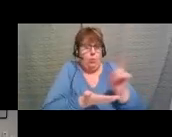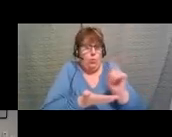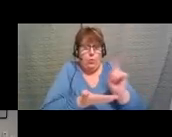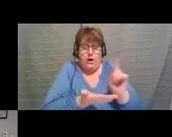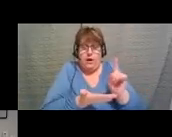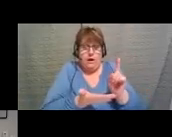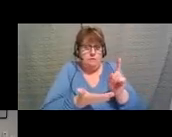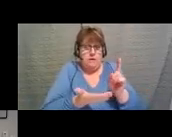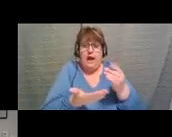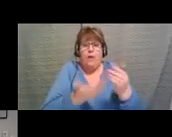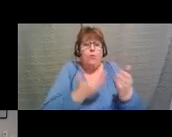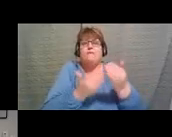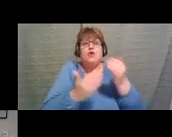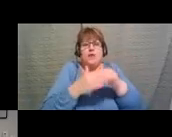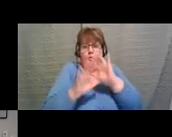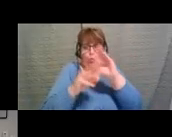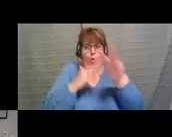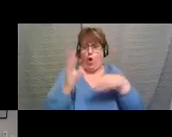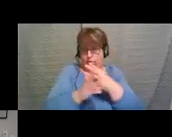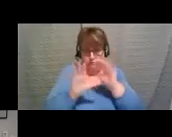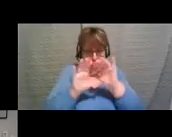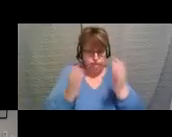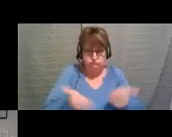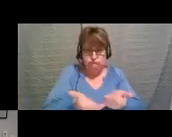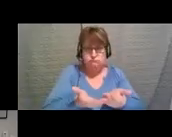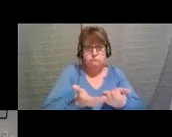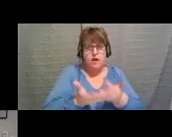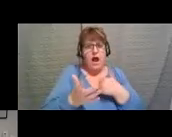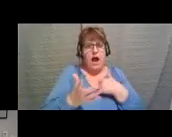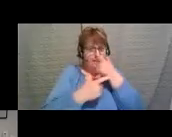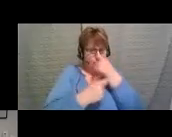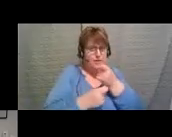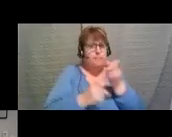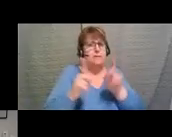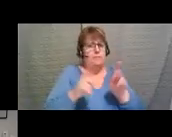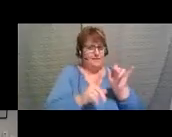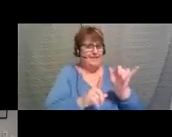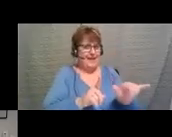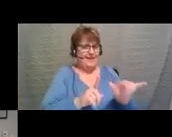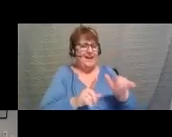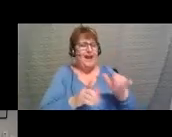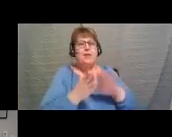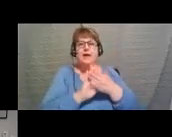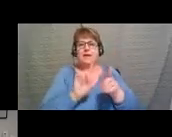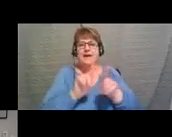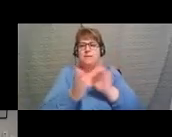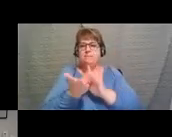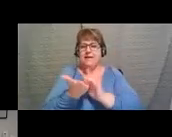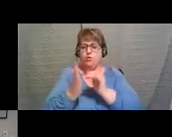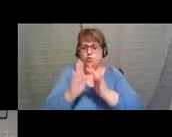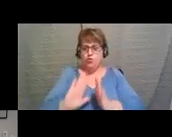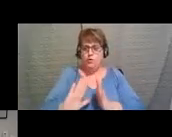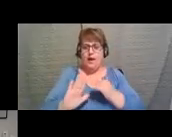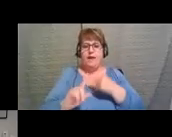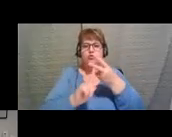world. Now, I'm especially interested in people like that. It began as a medical student. I spent 2